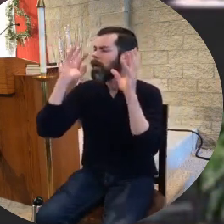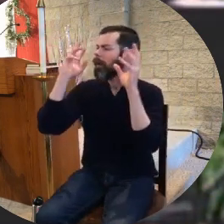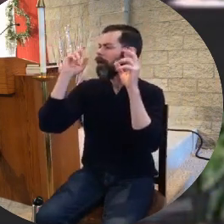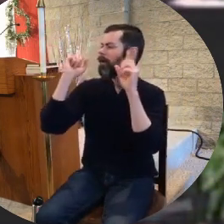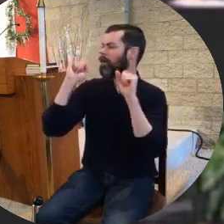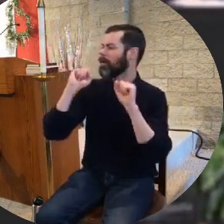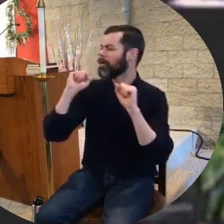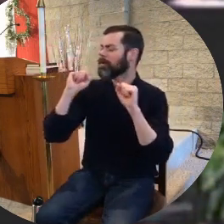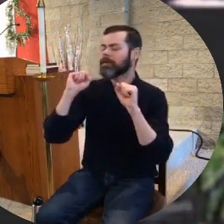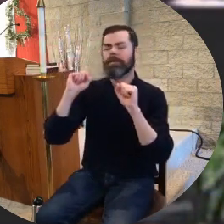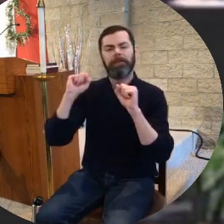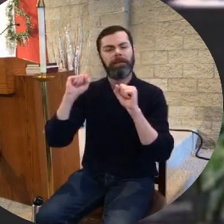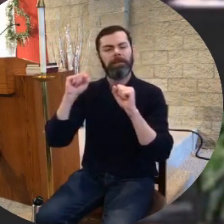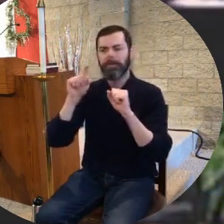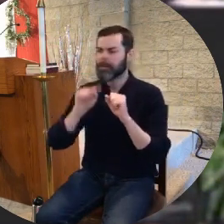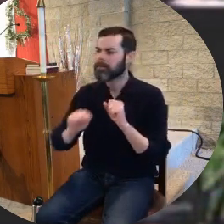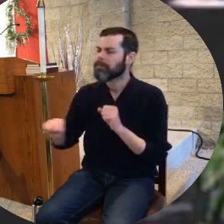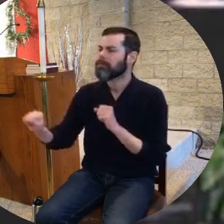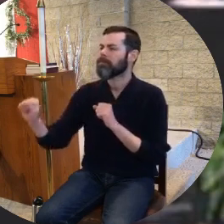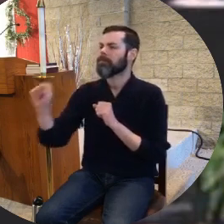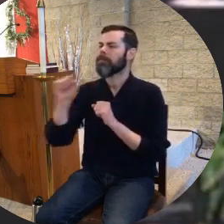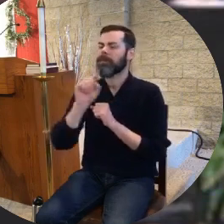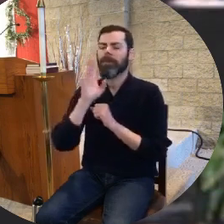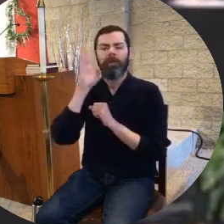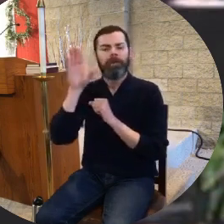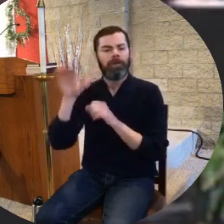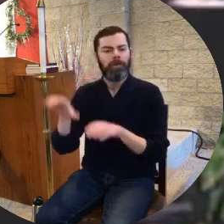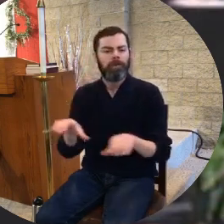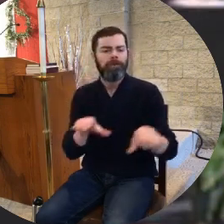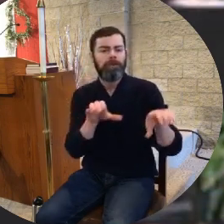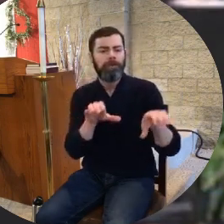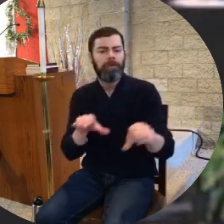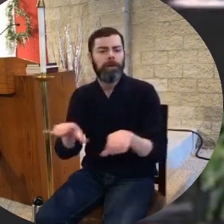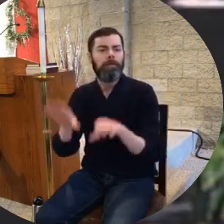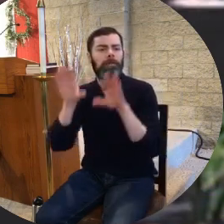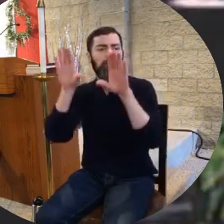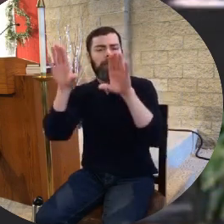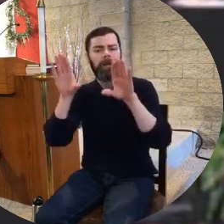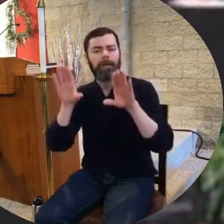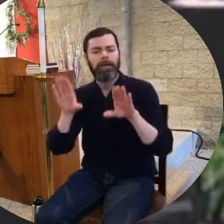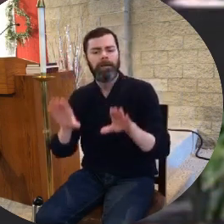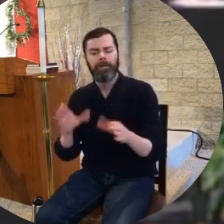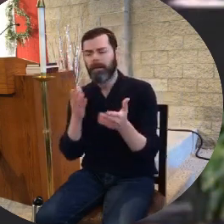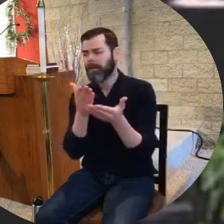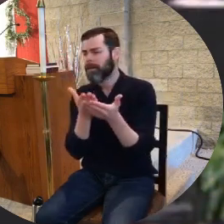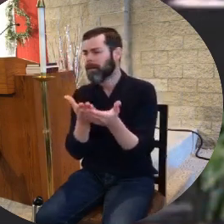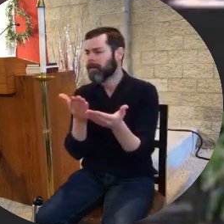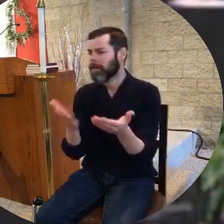You will do amazing.